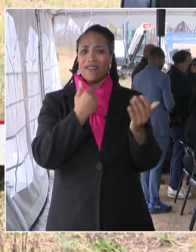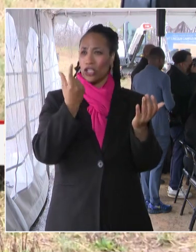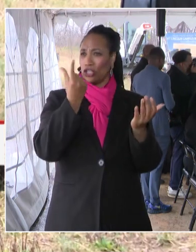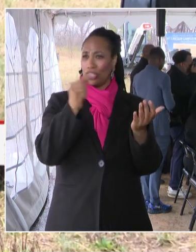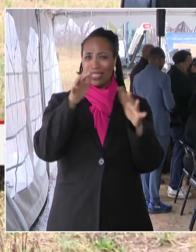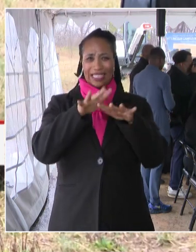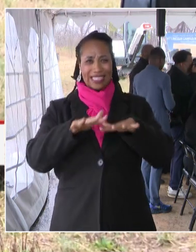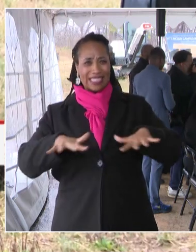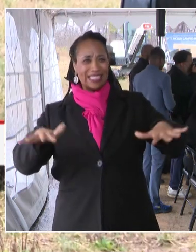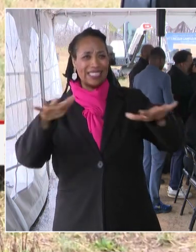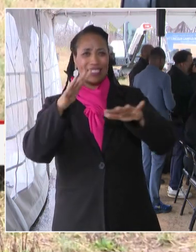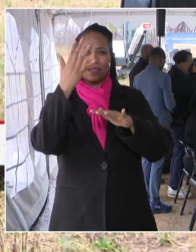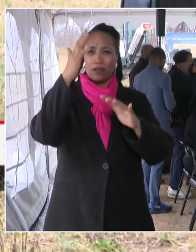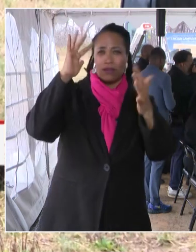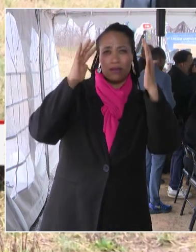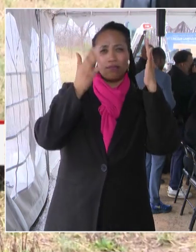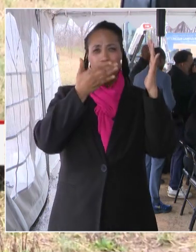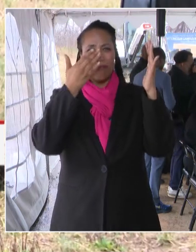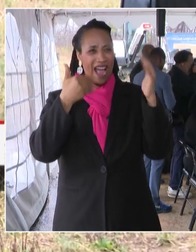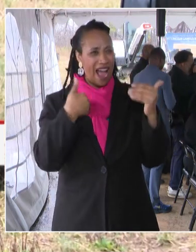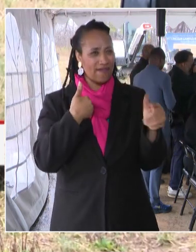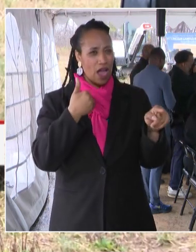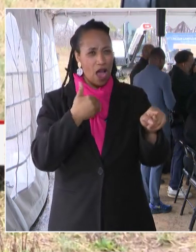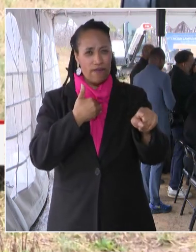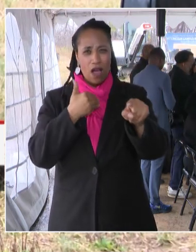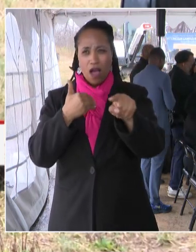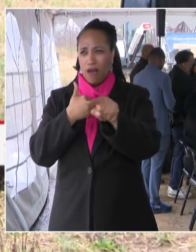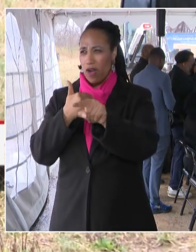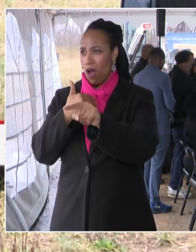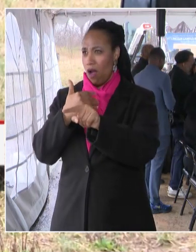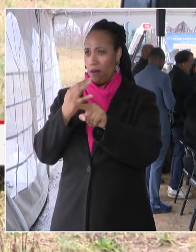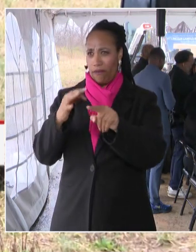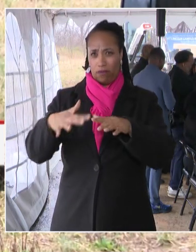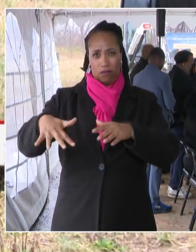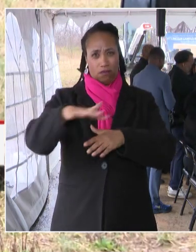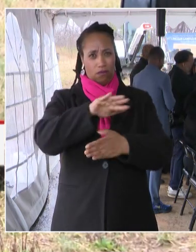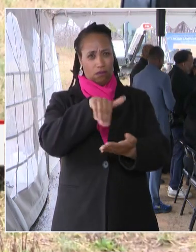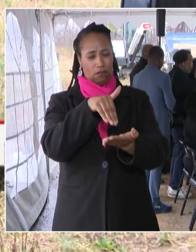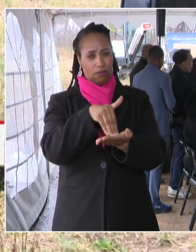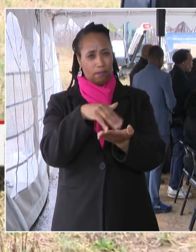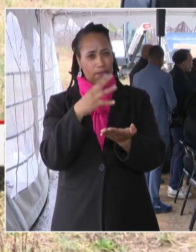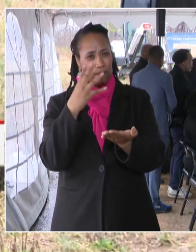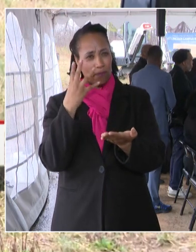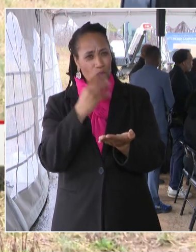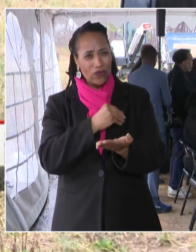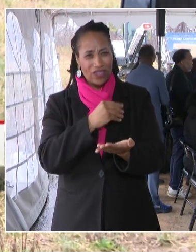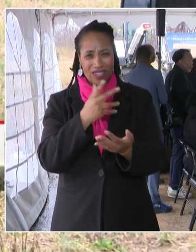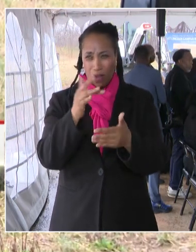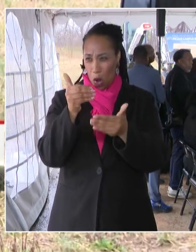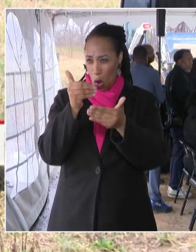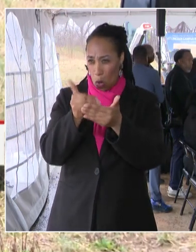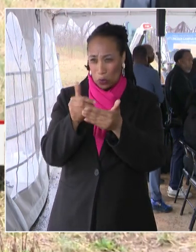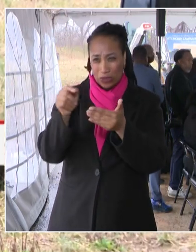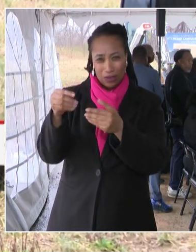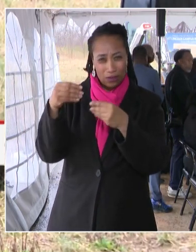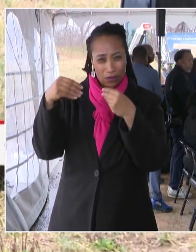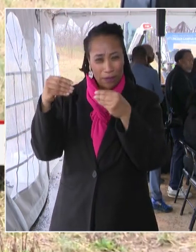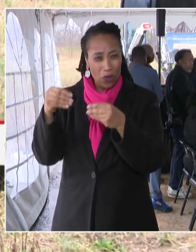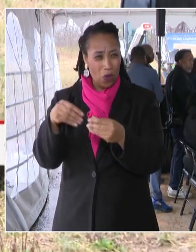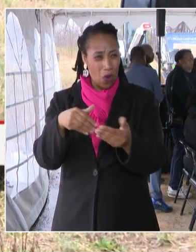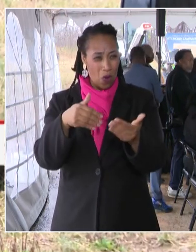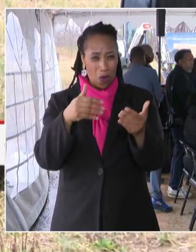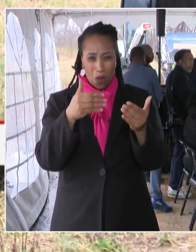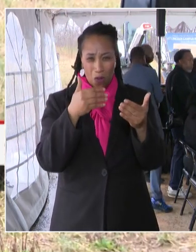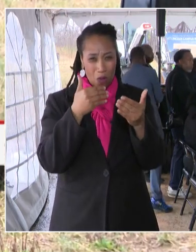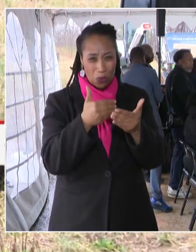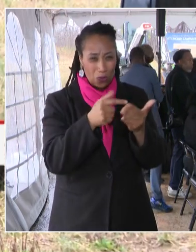to everything. And we want to make sure that the amenities, school, child care, and recreation